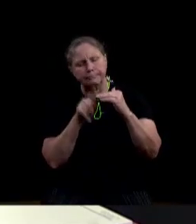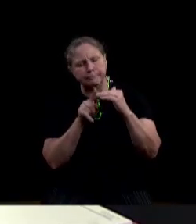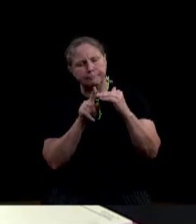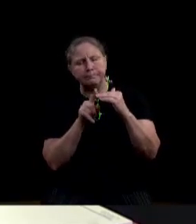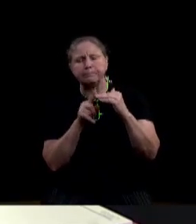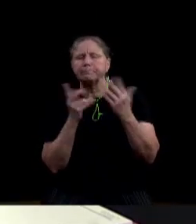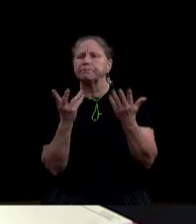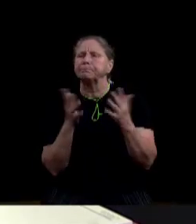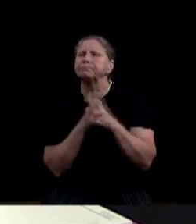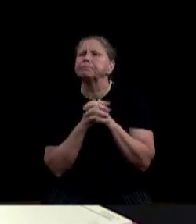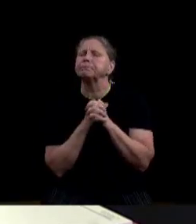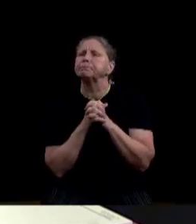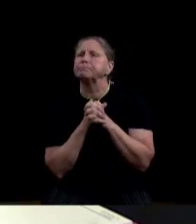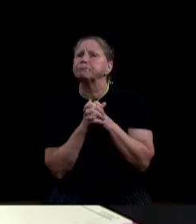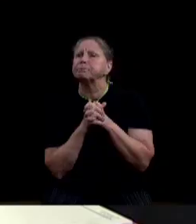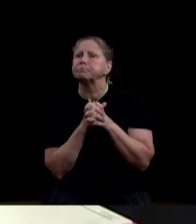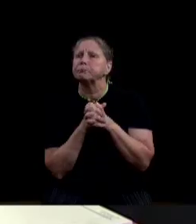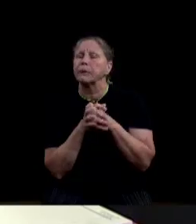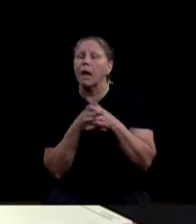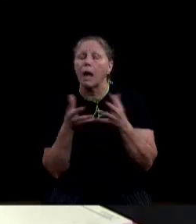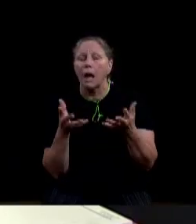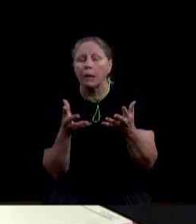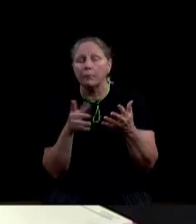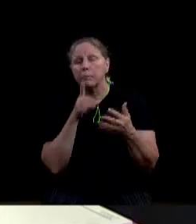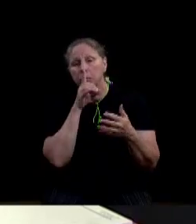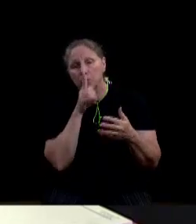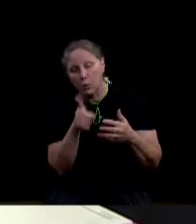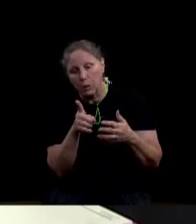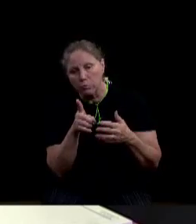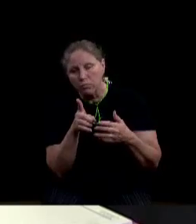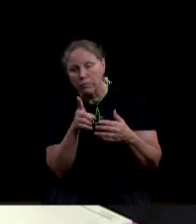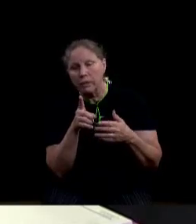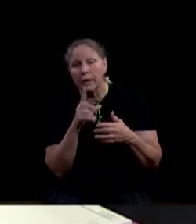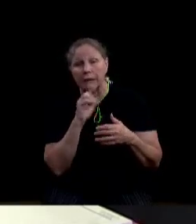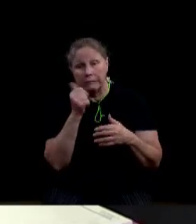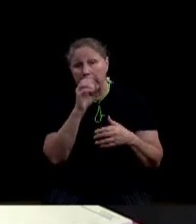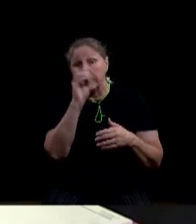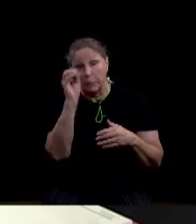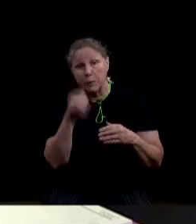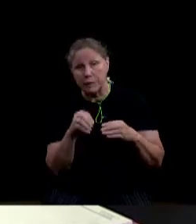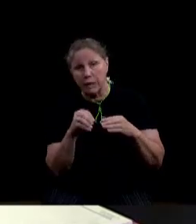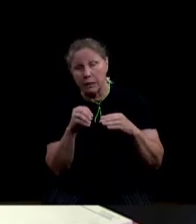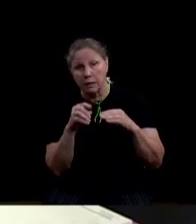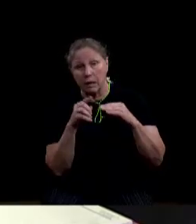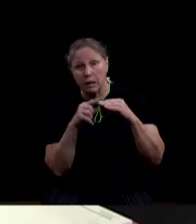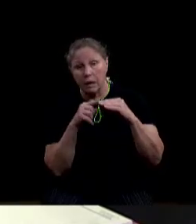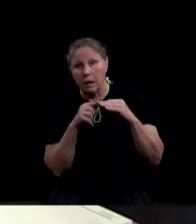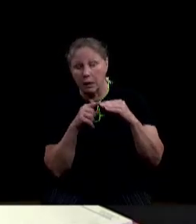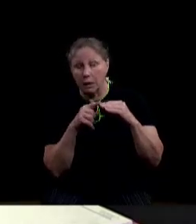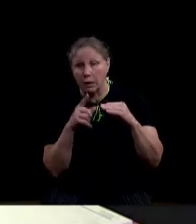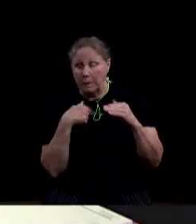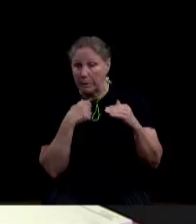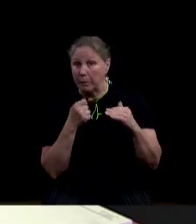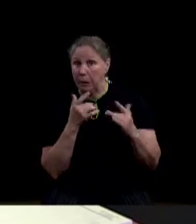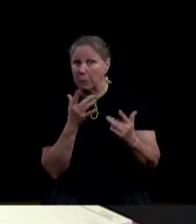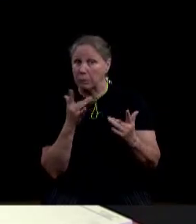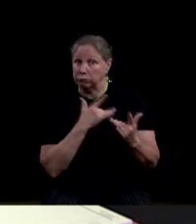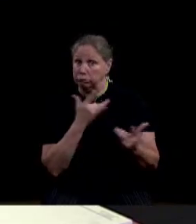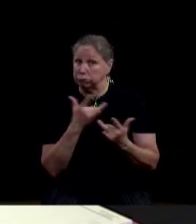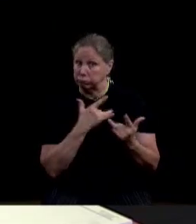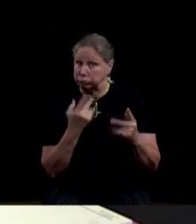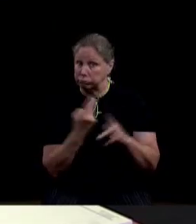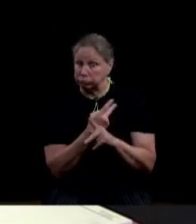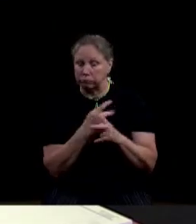certainly if you get up around 10%, you become more alarmed, but we are already at a point where we can see from that